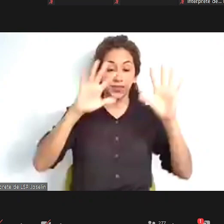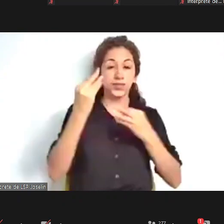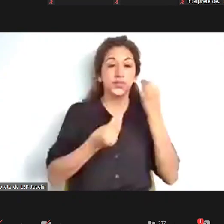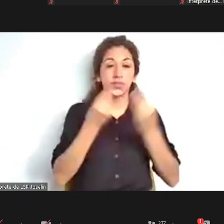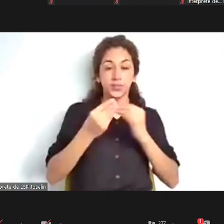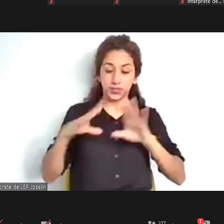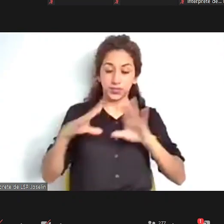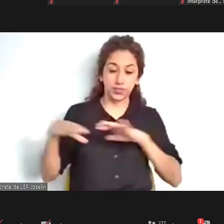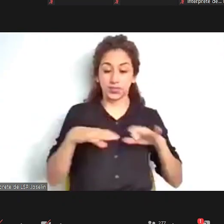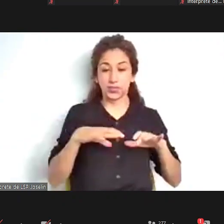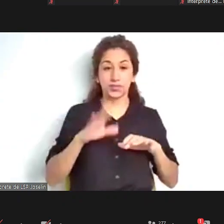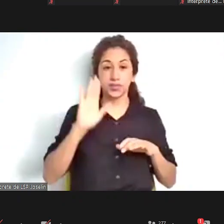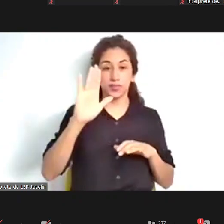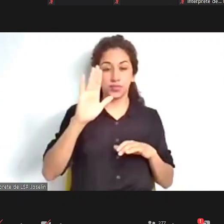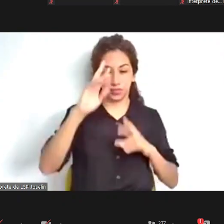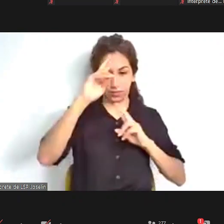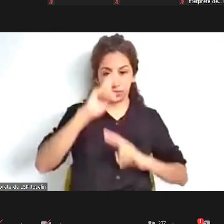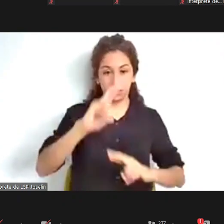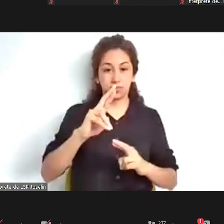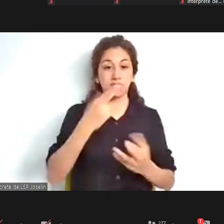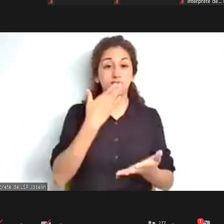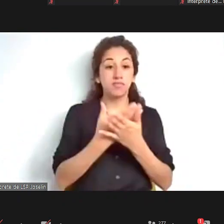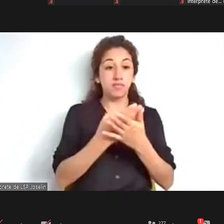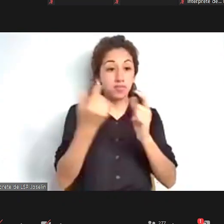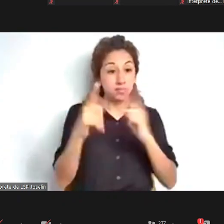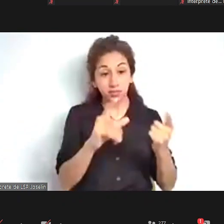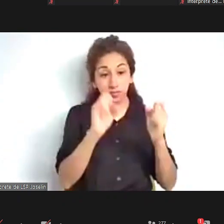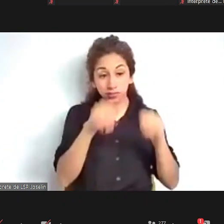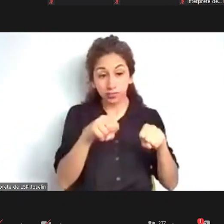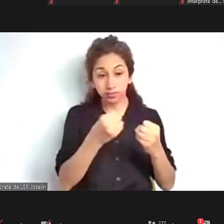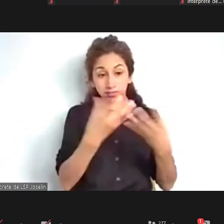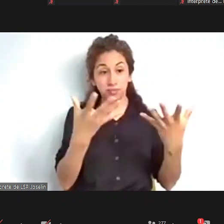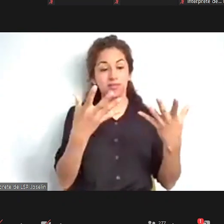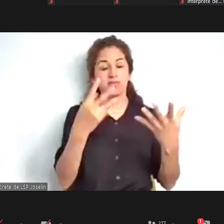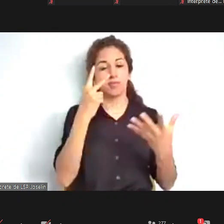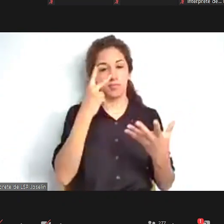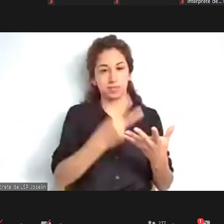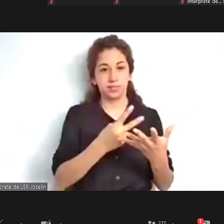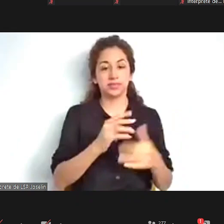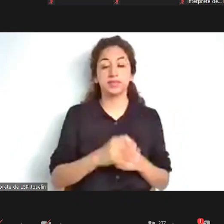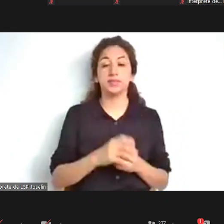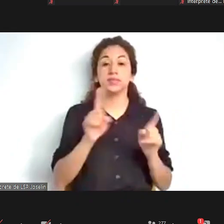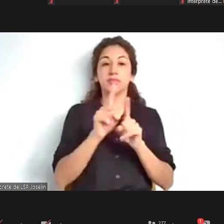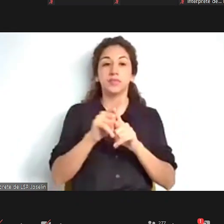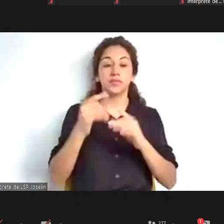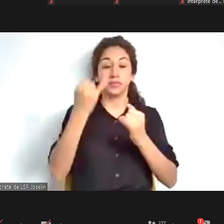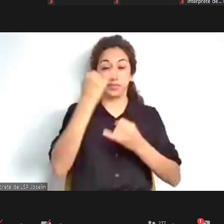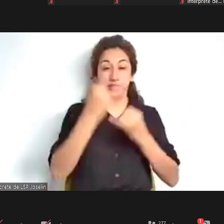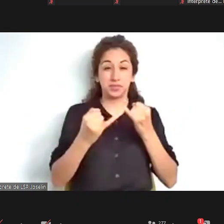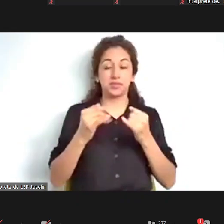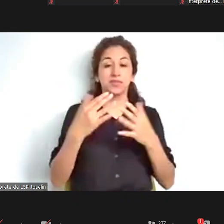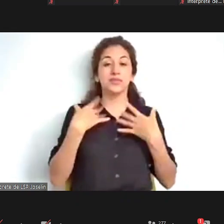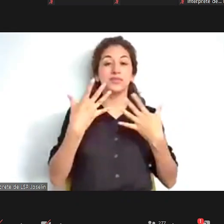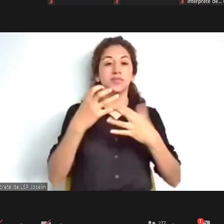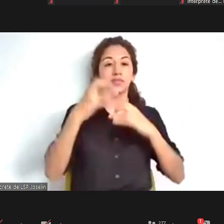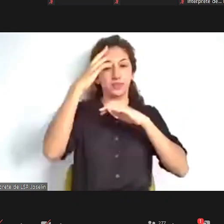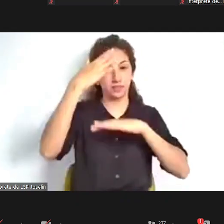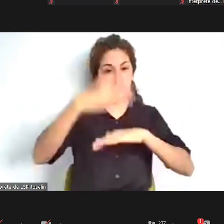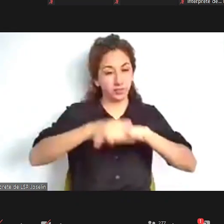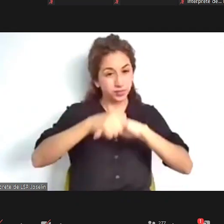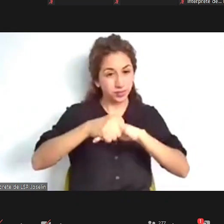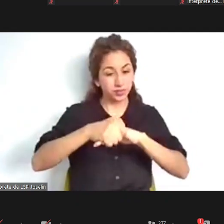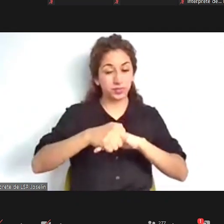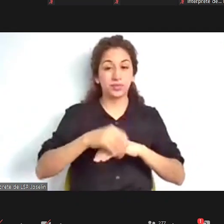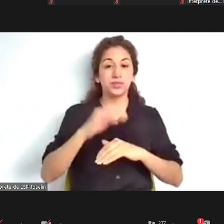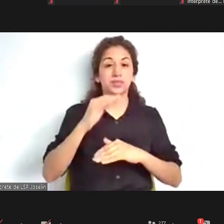how the things are implemented and their their scope and results and before finishing i would like to